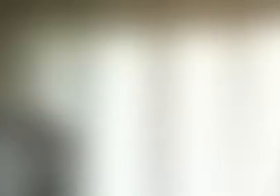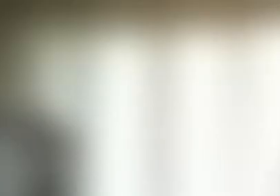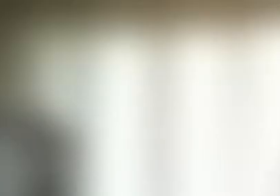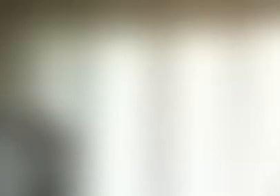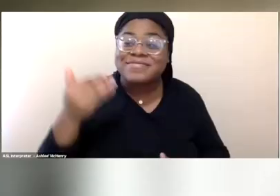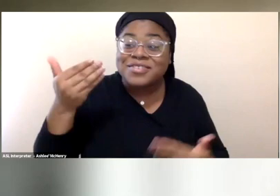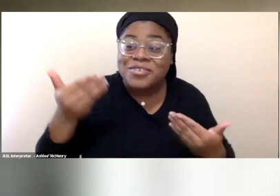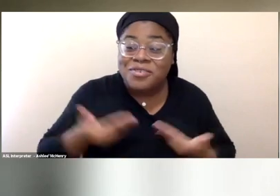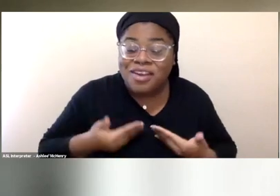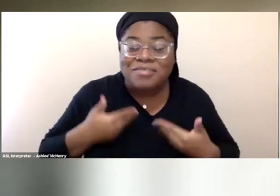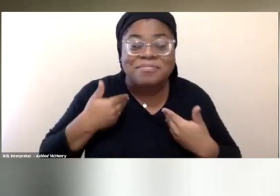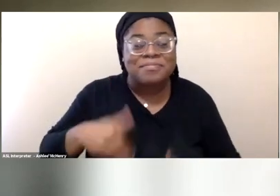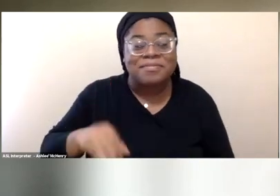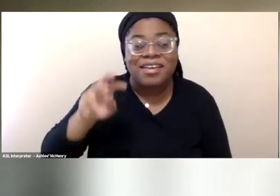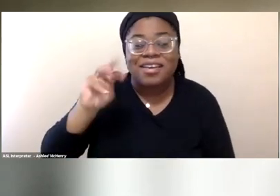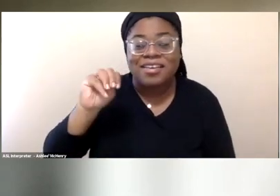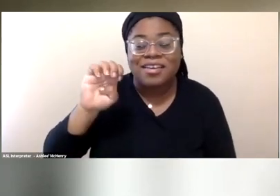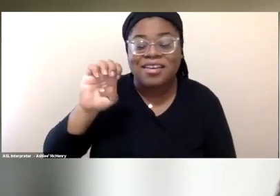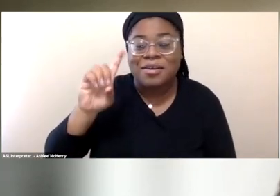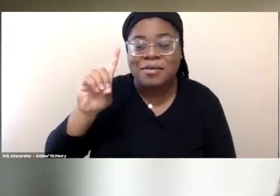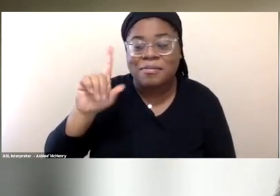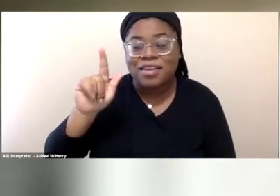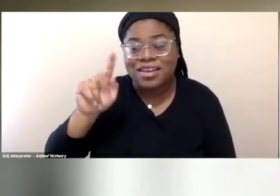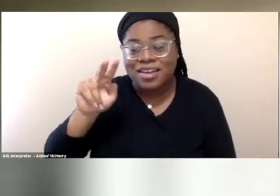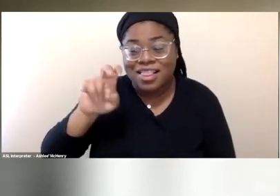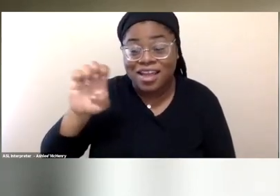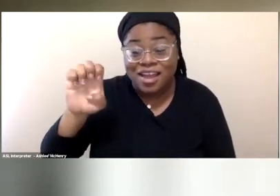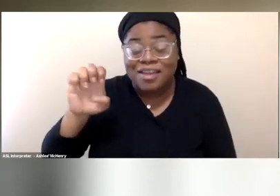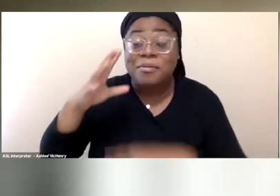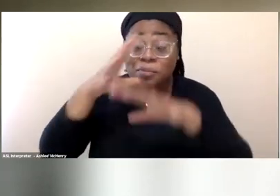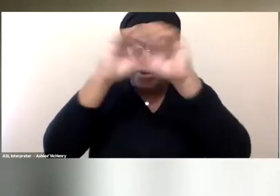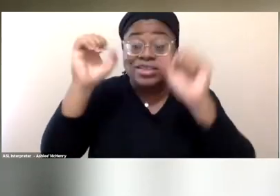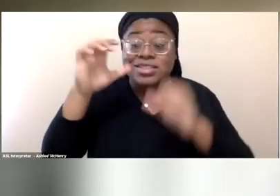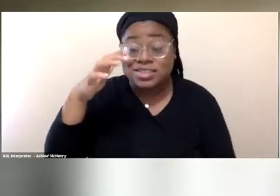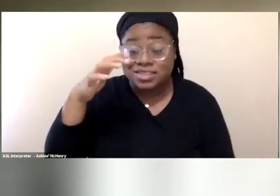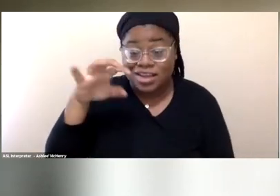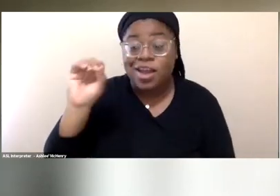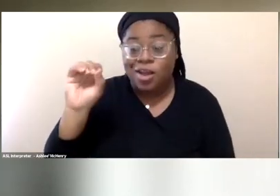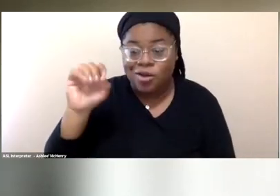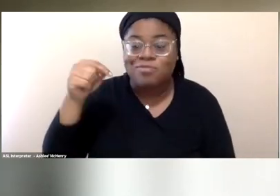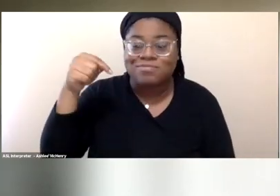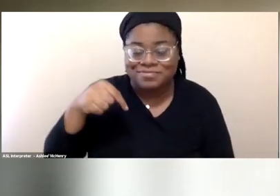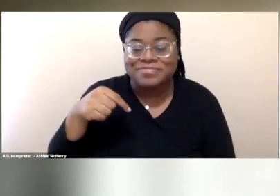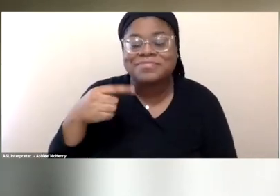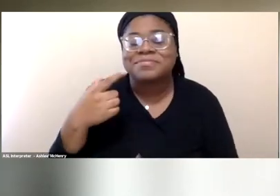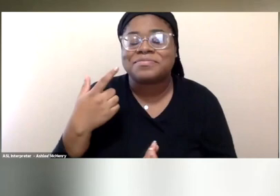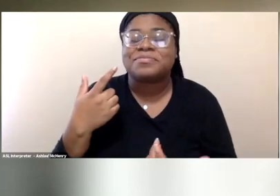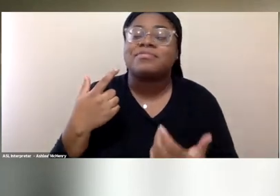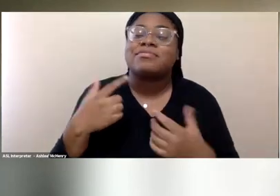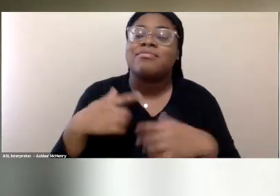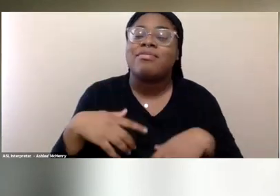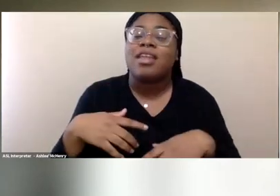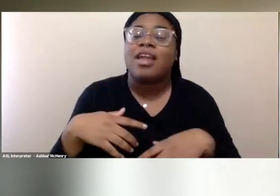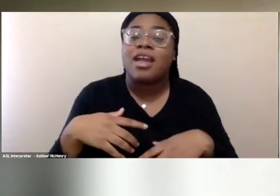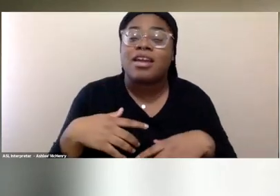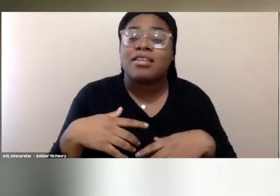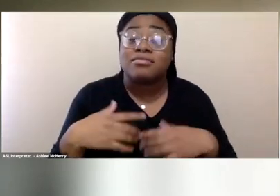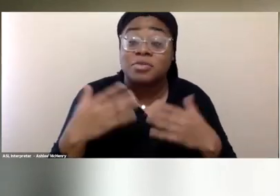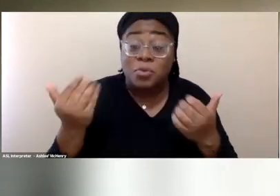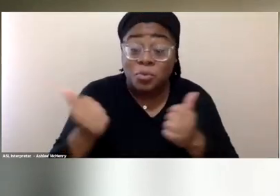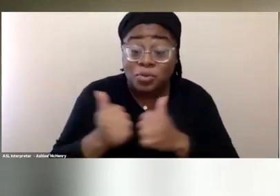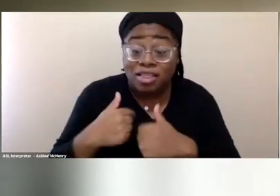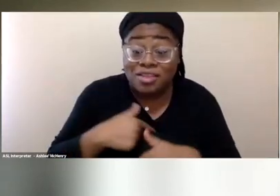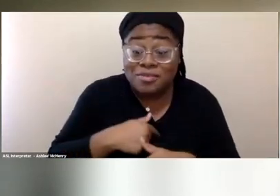Welcome, I'm Madeline DiNono, President and CEO of the Geena Davis Institute on Gender in Media. With me is our esteemed